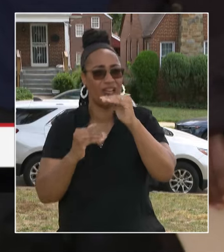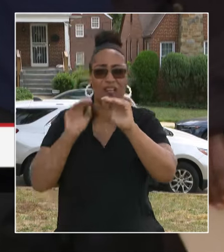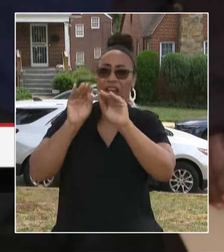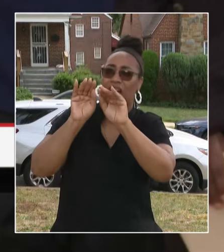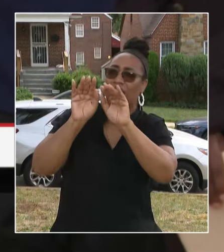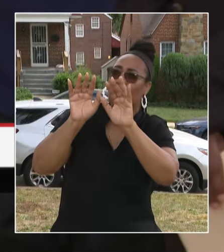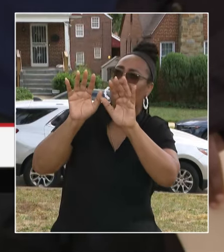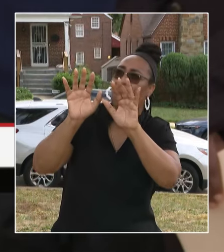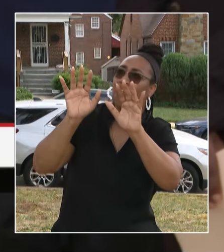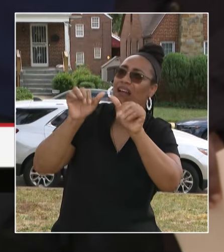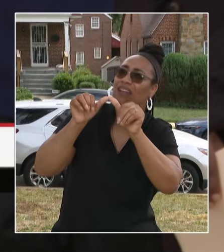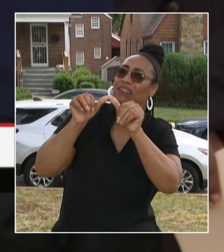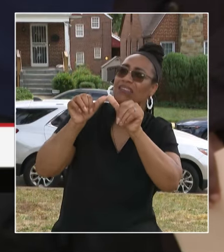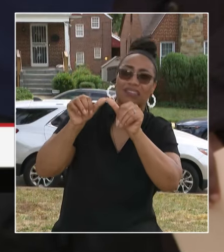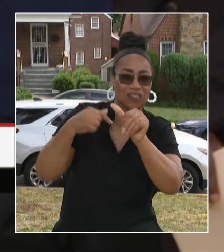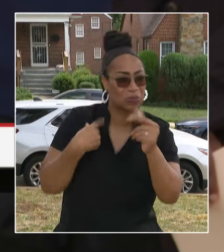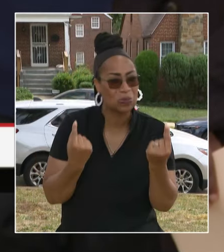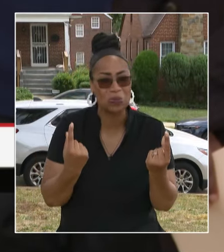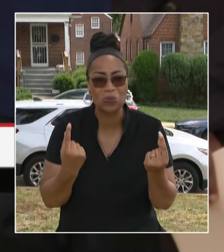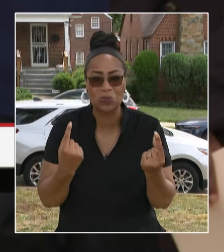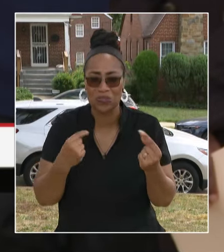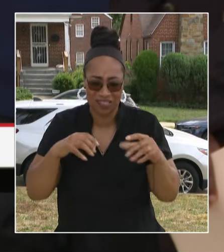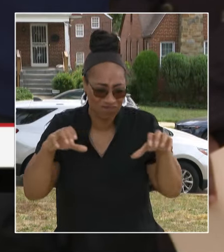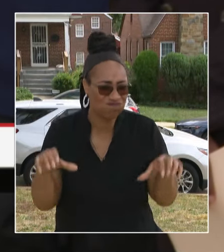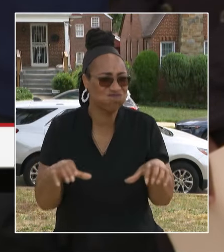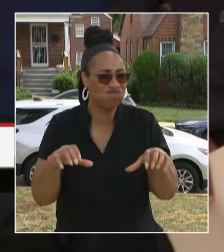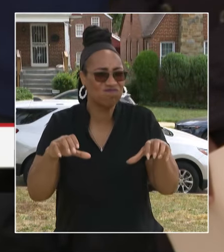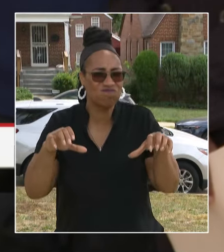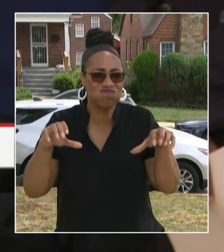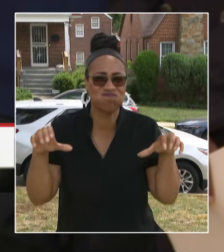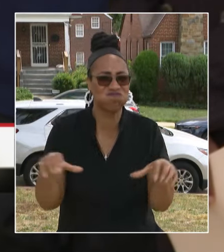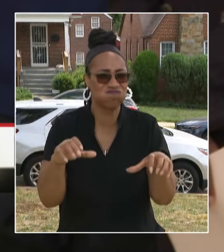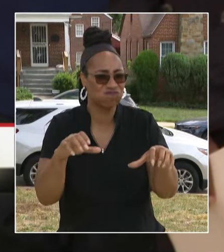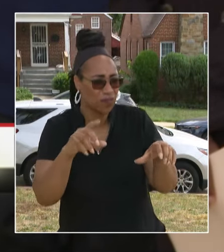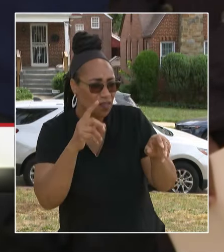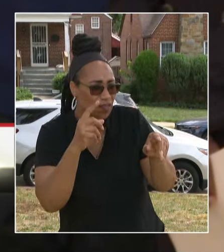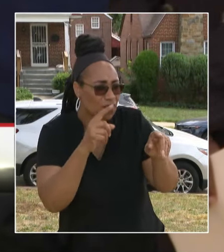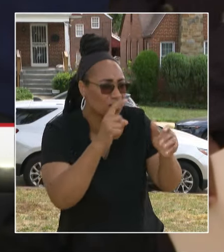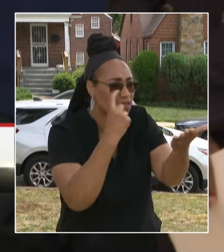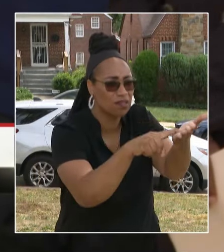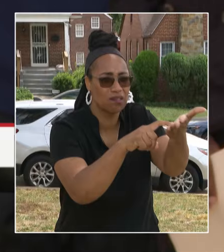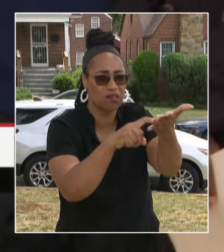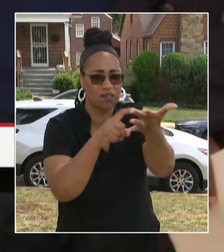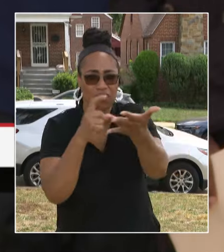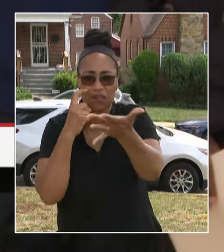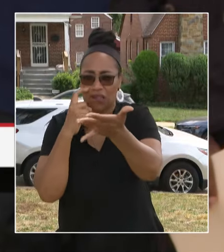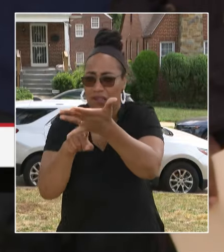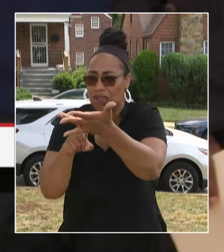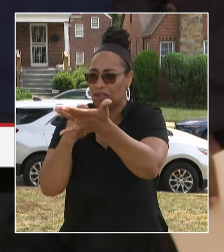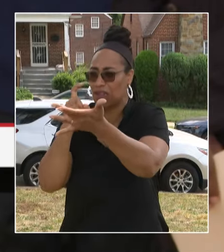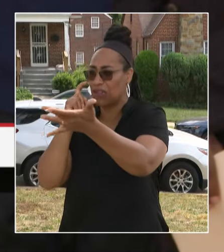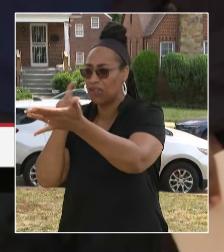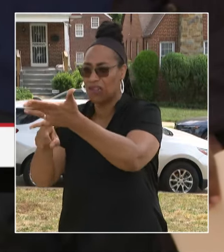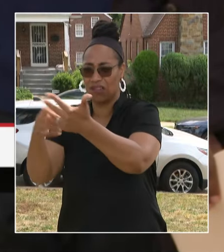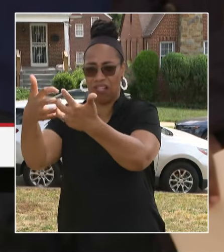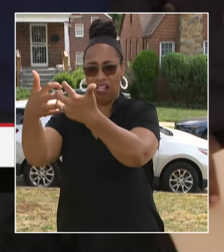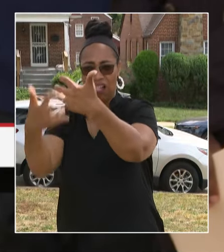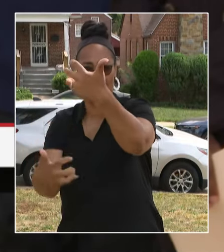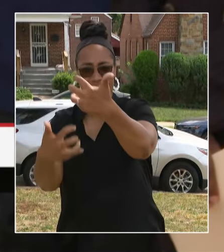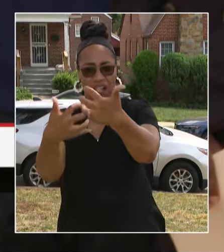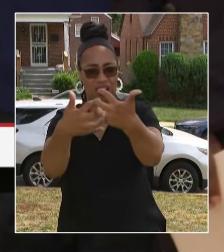we've weathered and witnessed a nation that isn't broken, but simply unfinished. We, the successors of a country